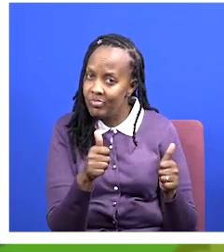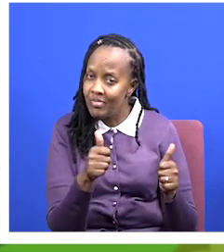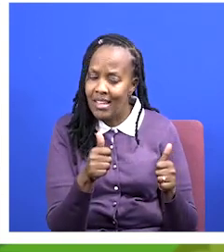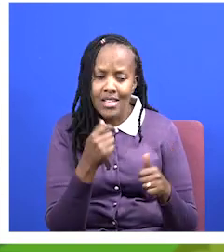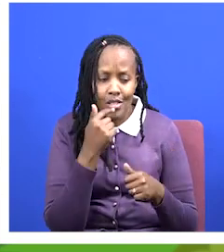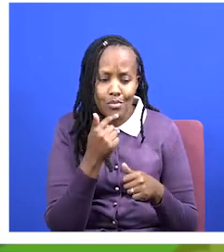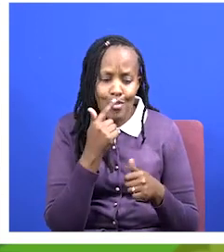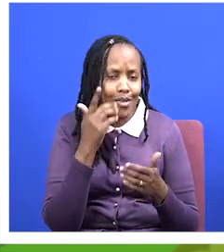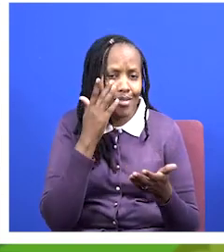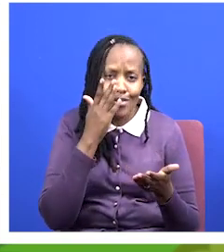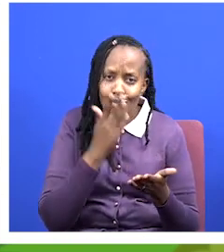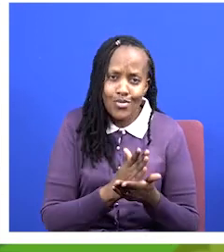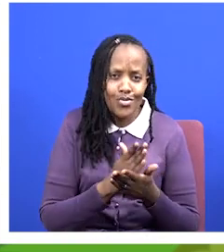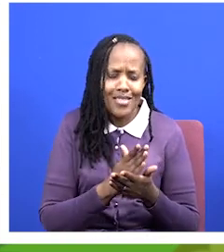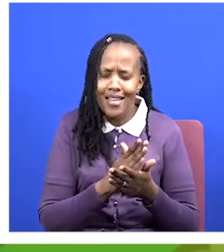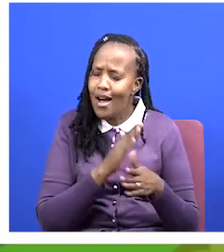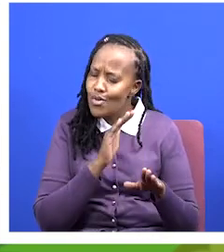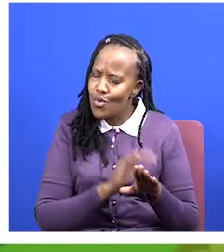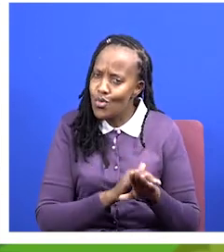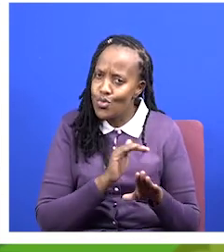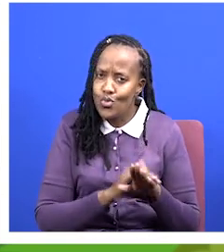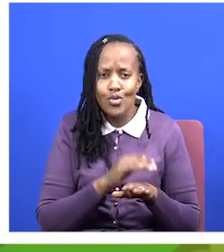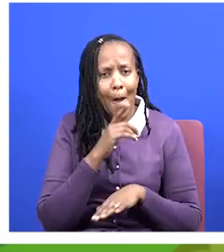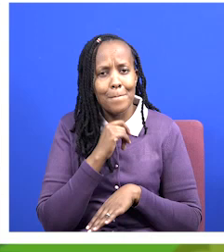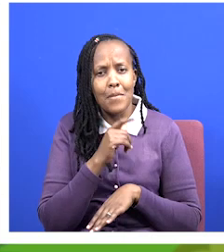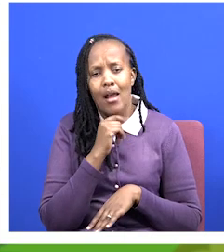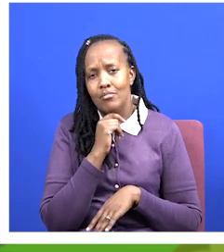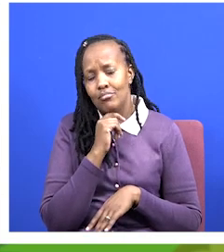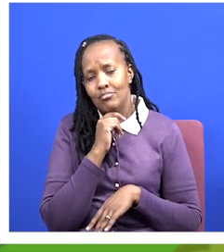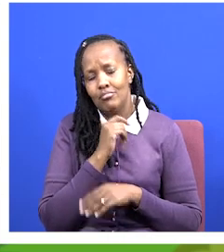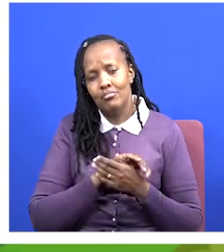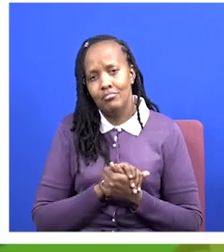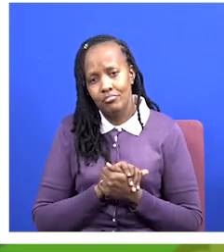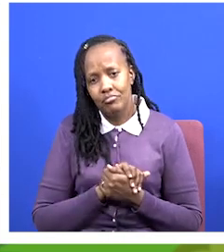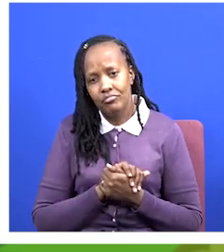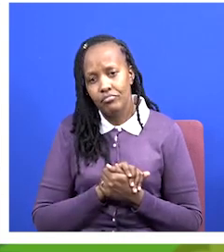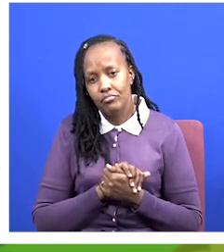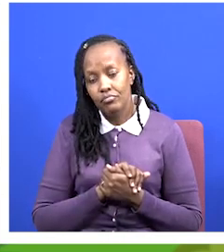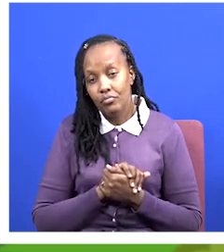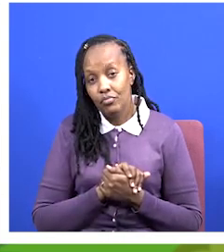was honest. He was good. He was upright.